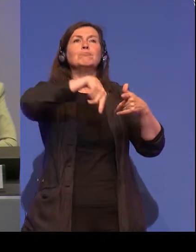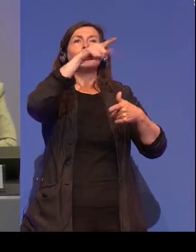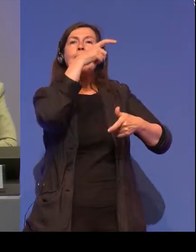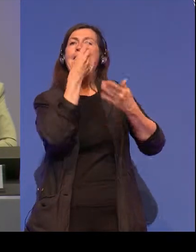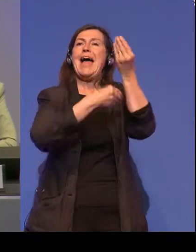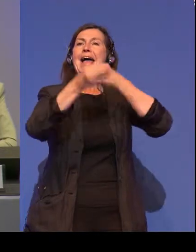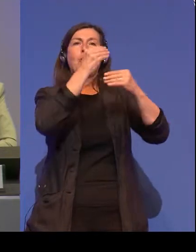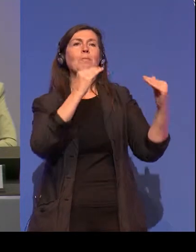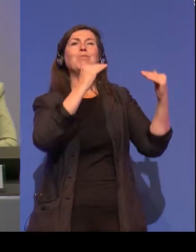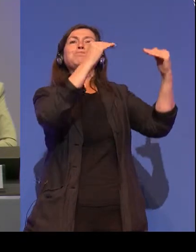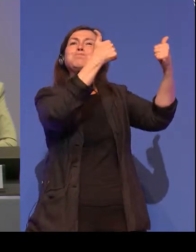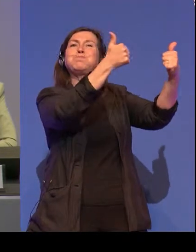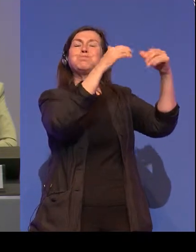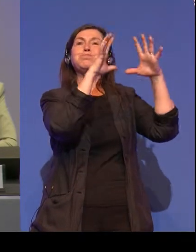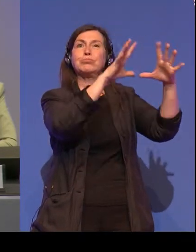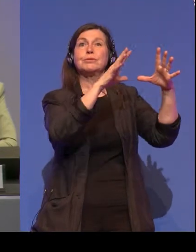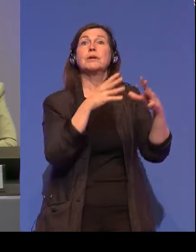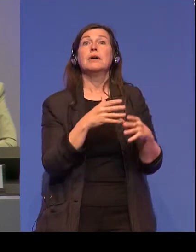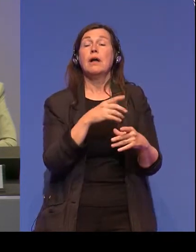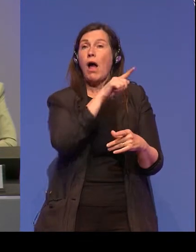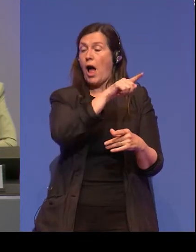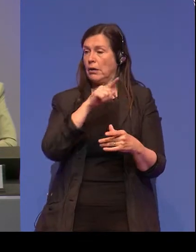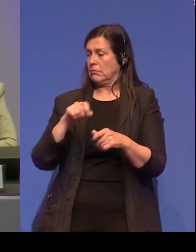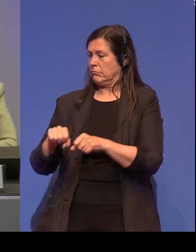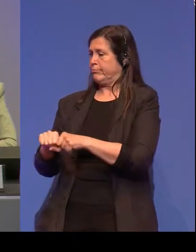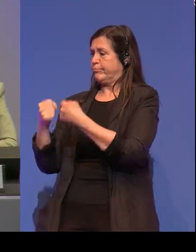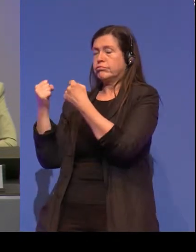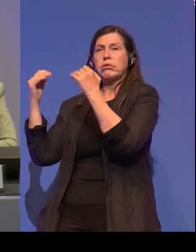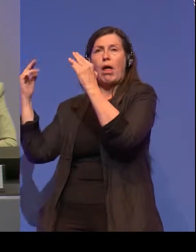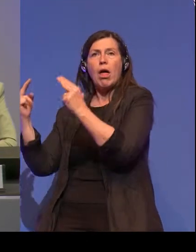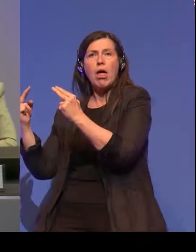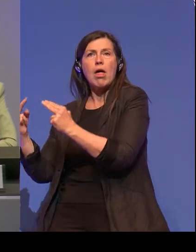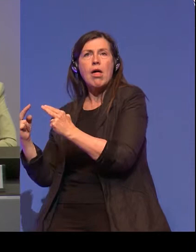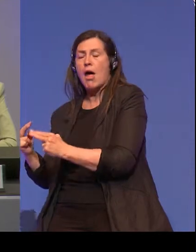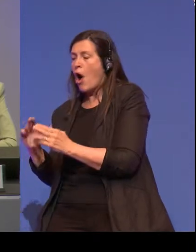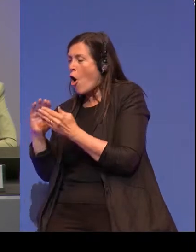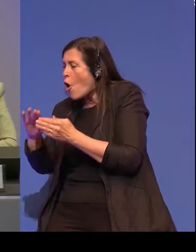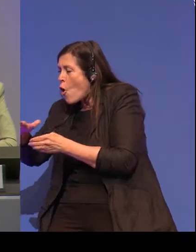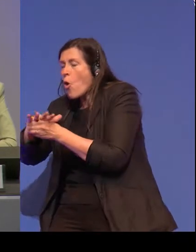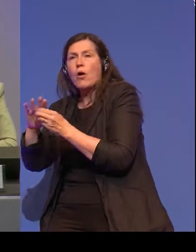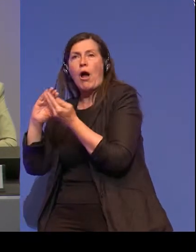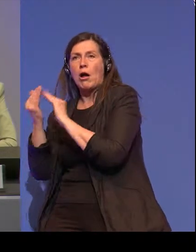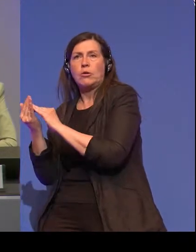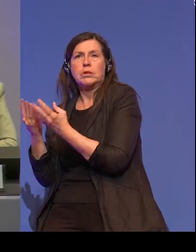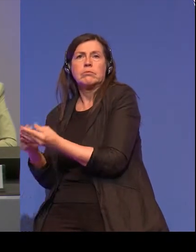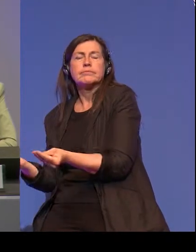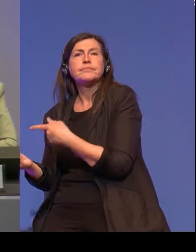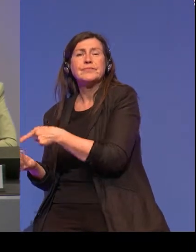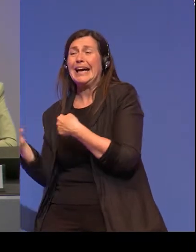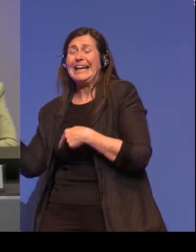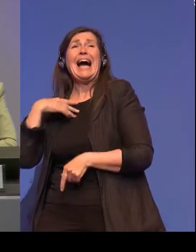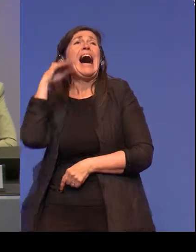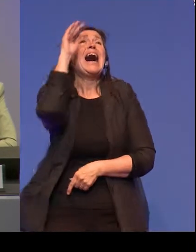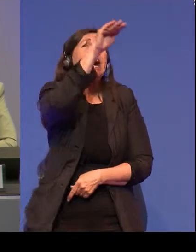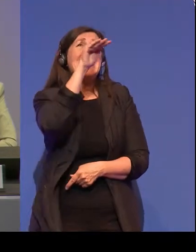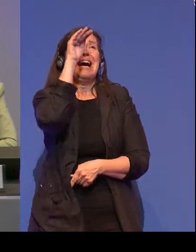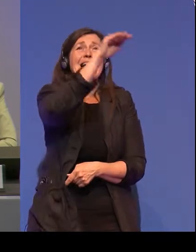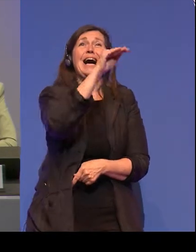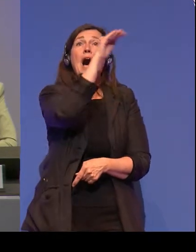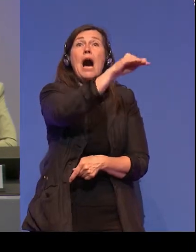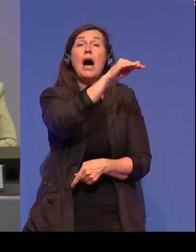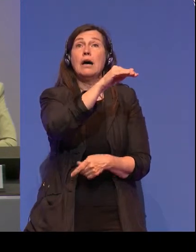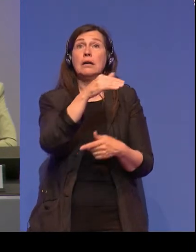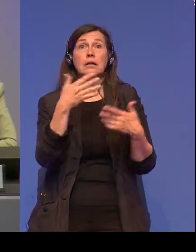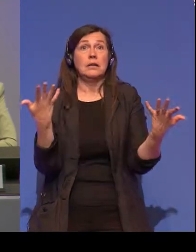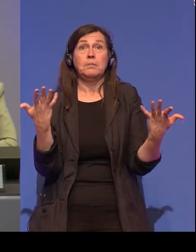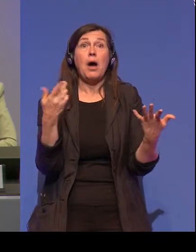the countries and many local communities. Despite its apparent universal appeal, there is limited agreement about